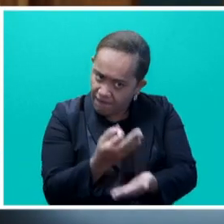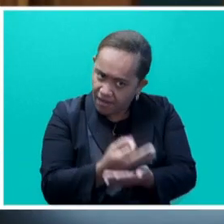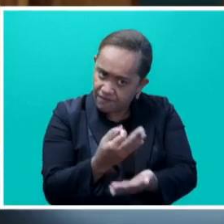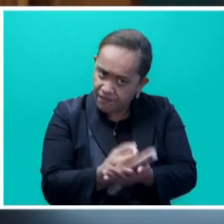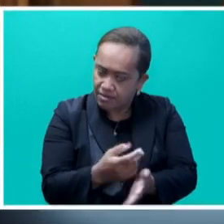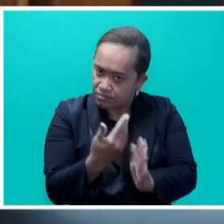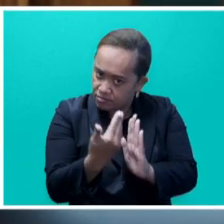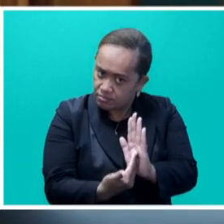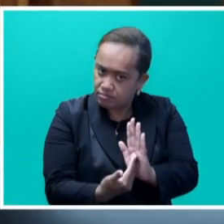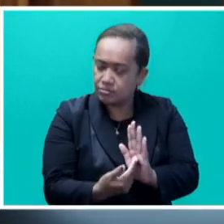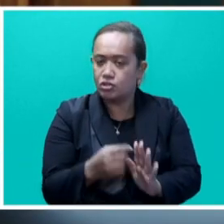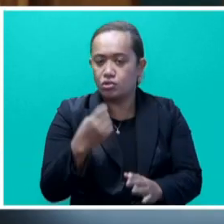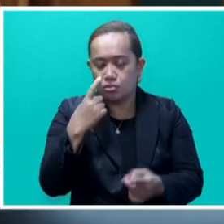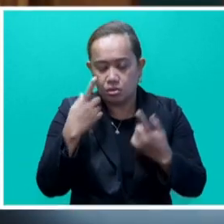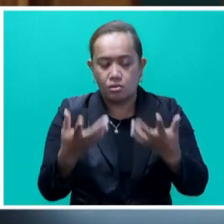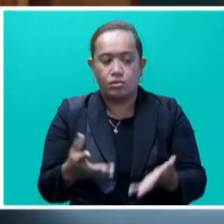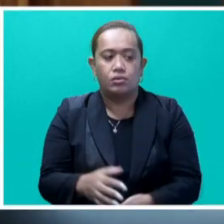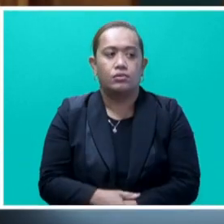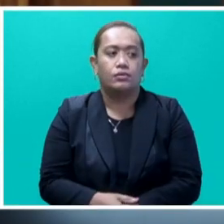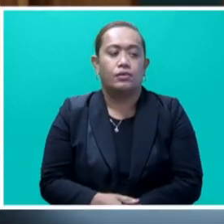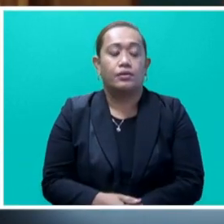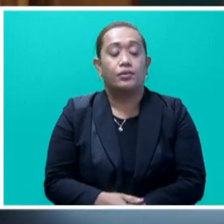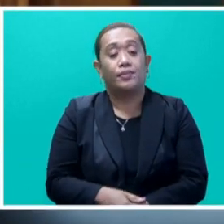Value adding will depend on the market demand.